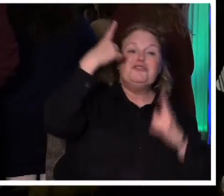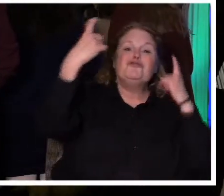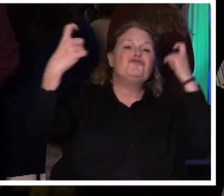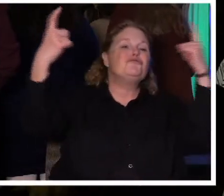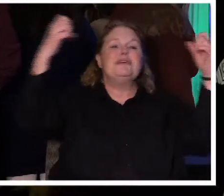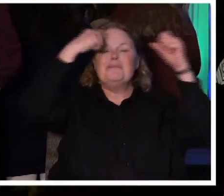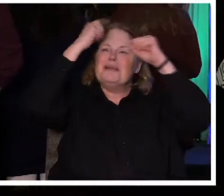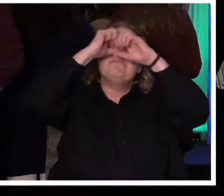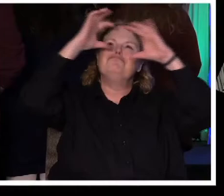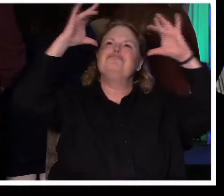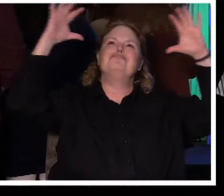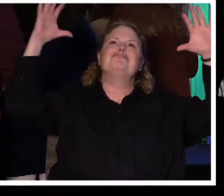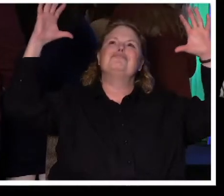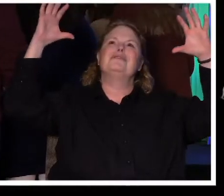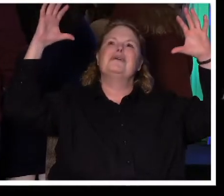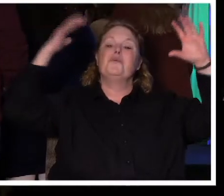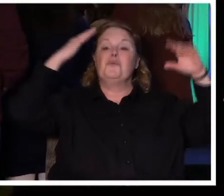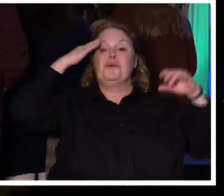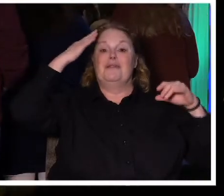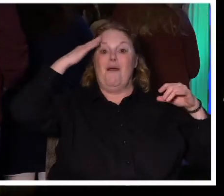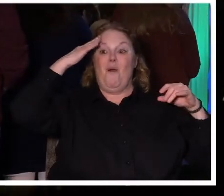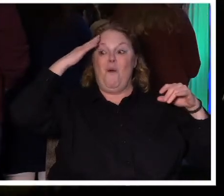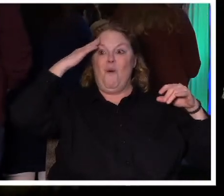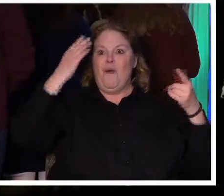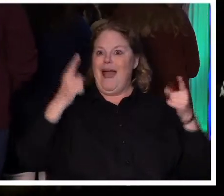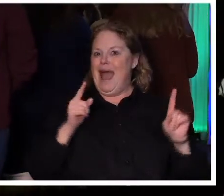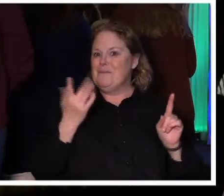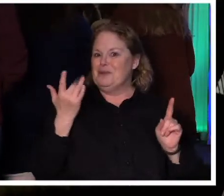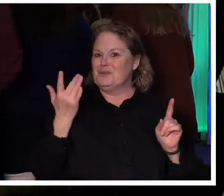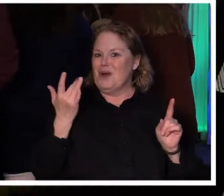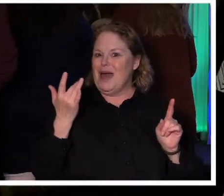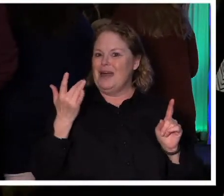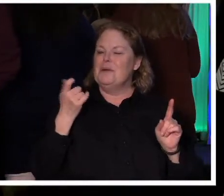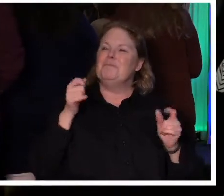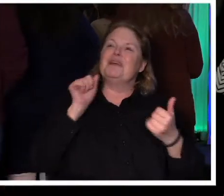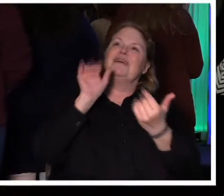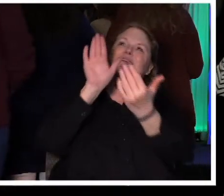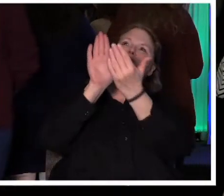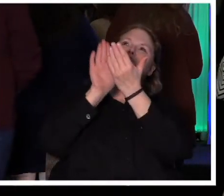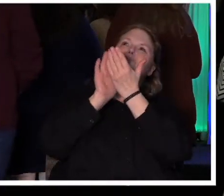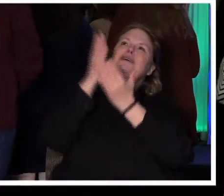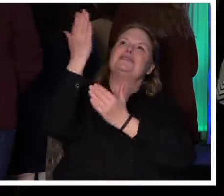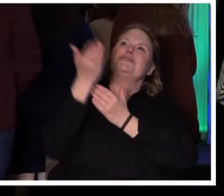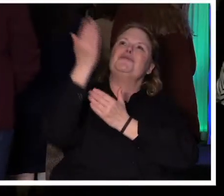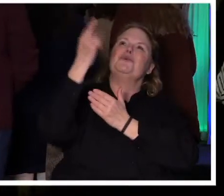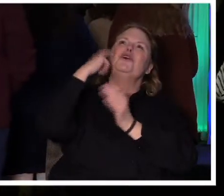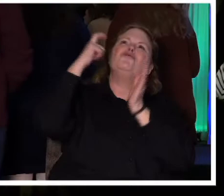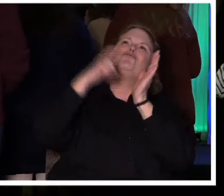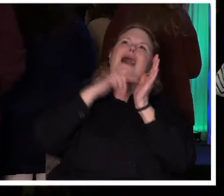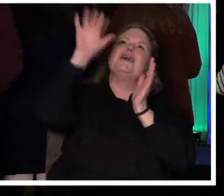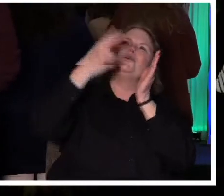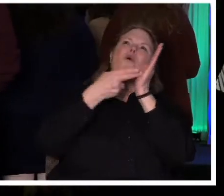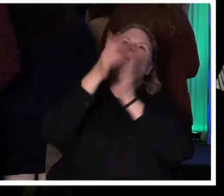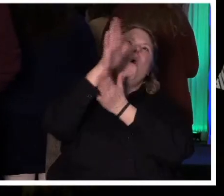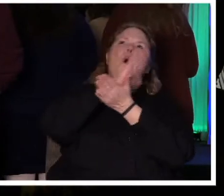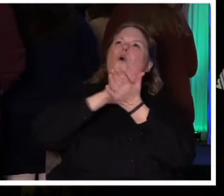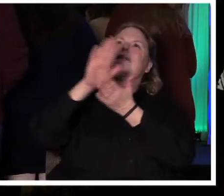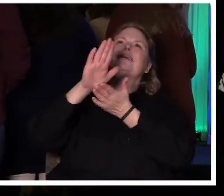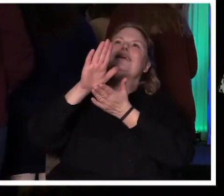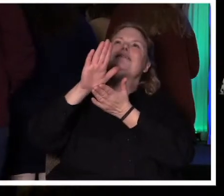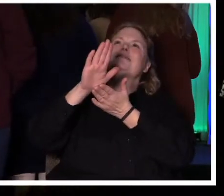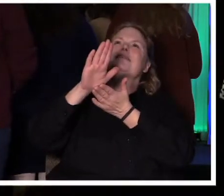together. We know that this is birthed in the presence and the beauty of your holiness. So renew our